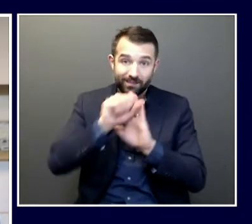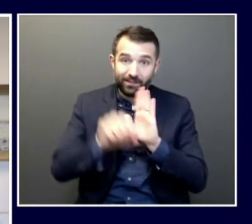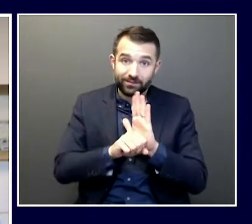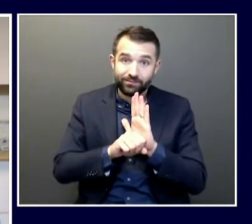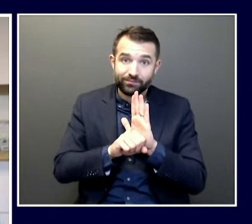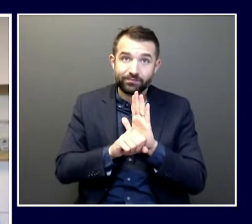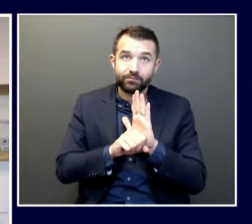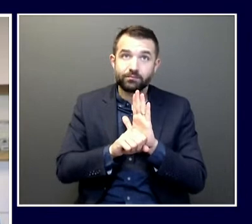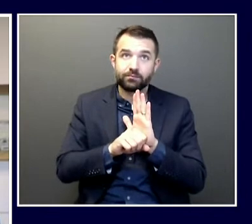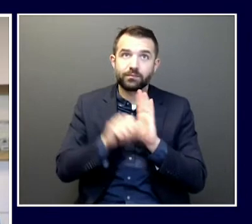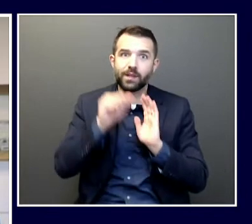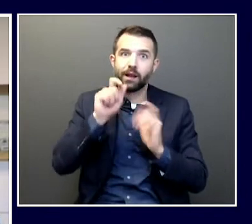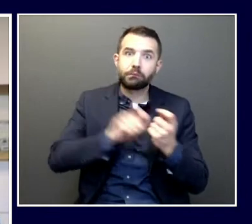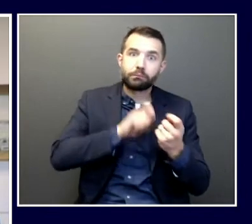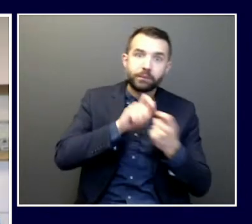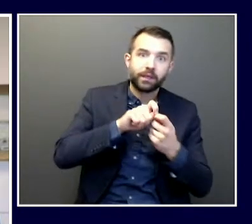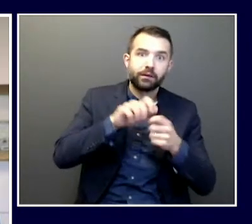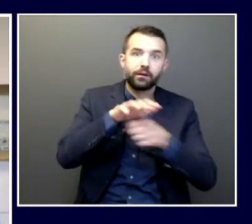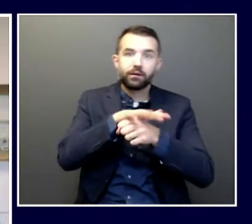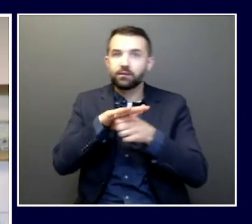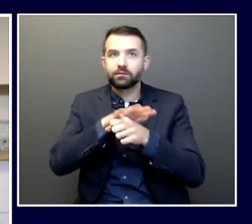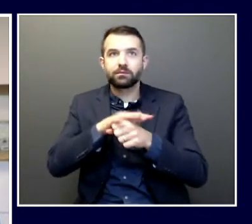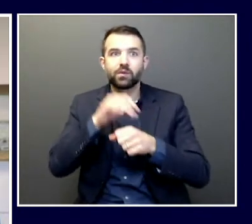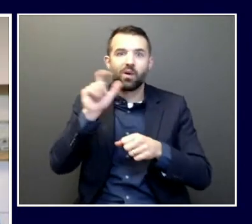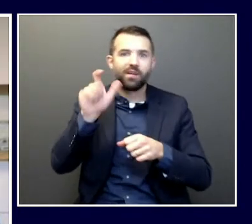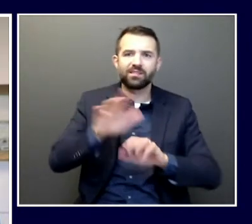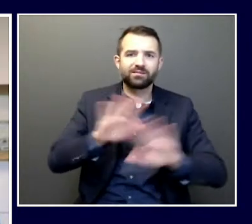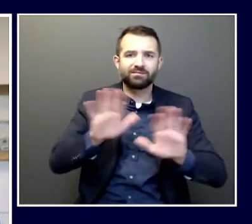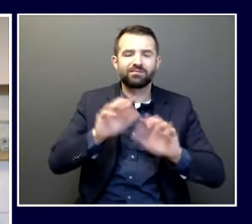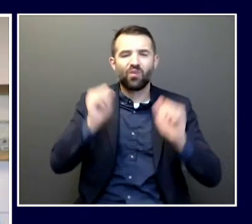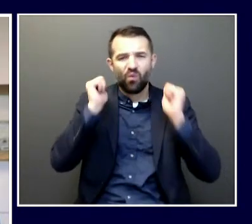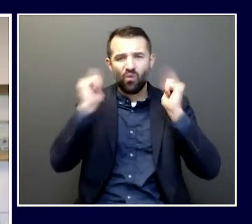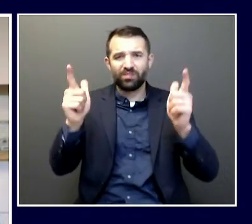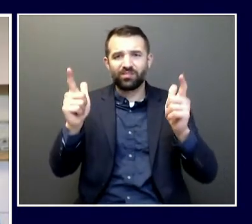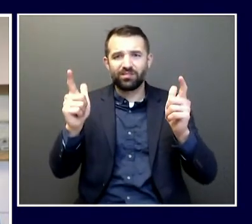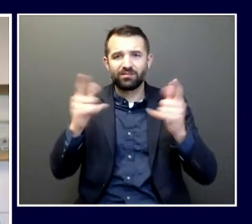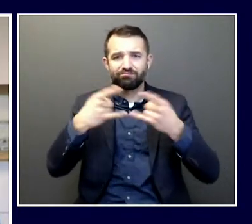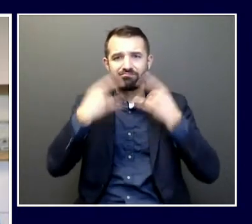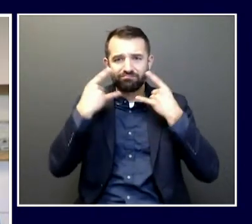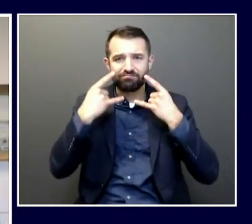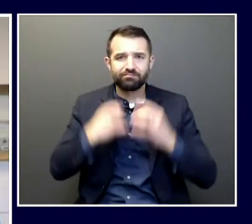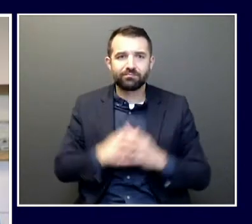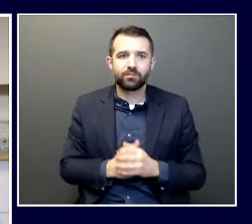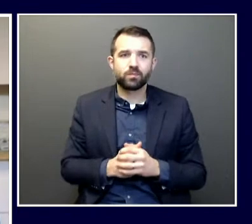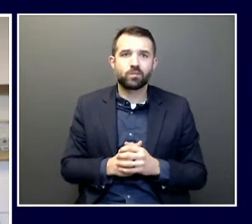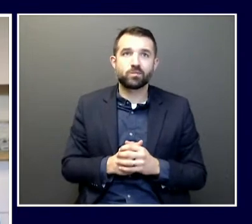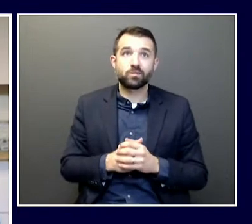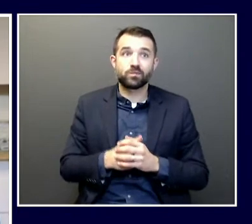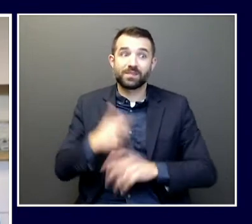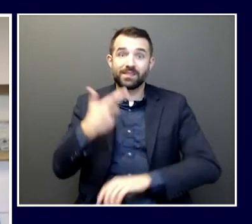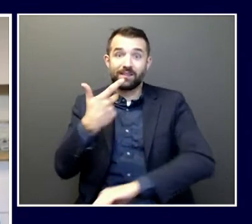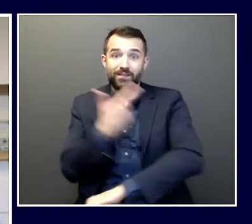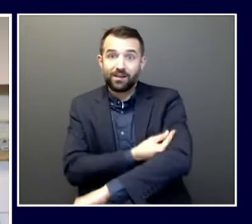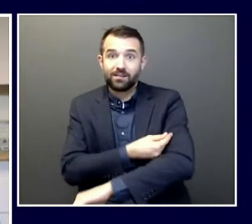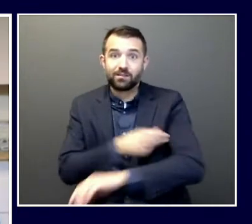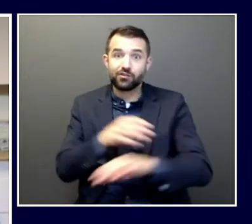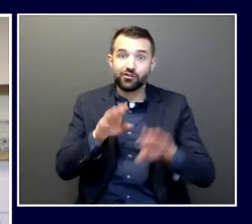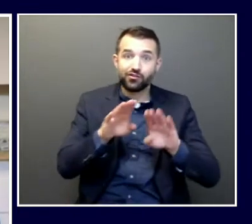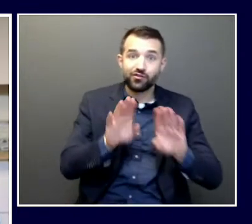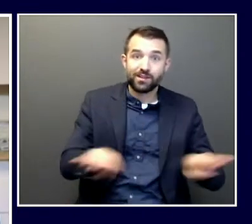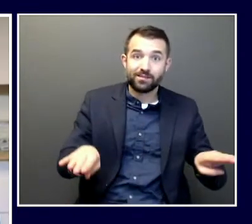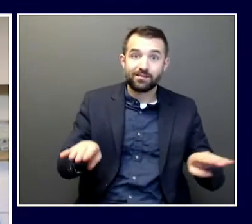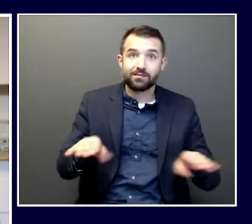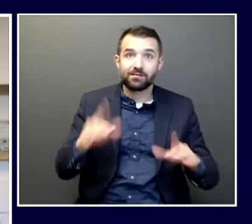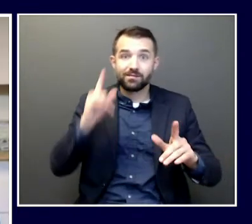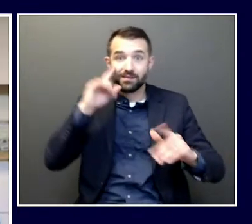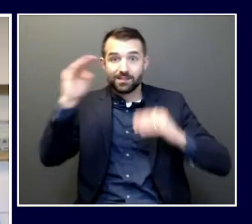package. Vaccination, whether it's kids, adults, boosters, as well as testing, indoor masking,